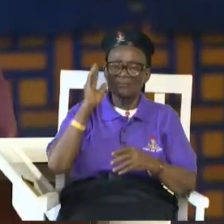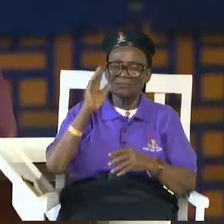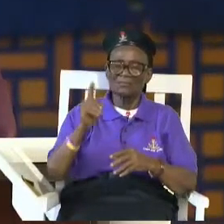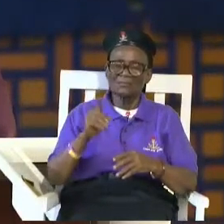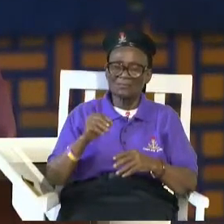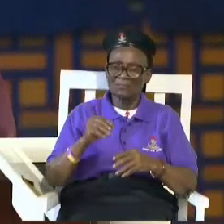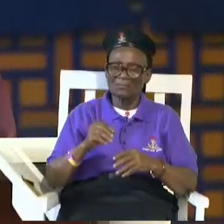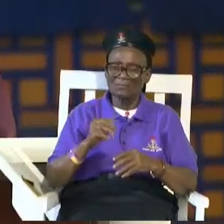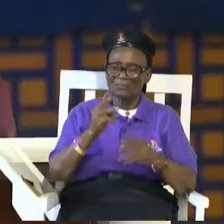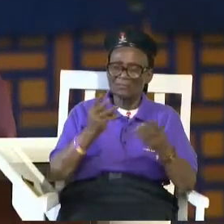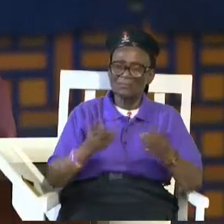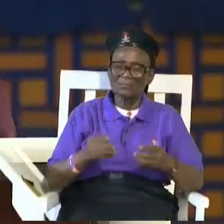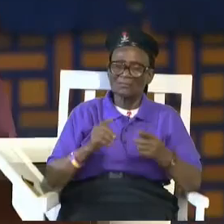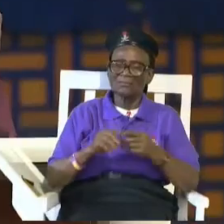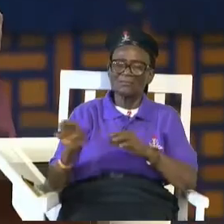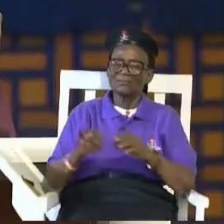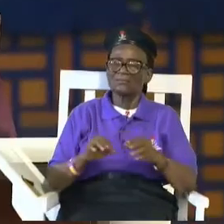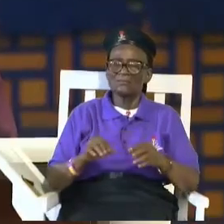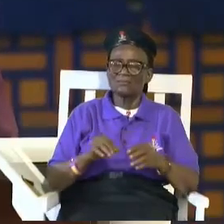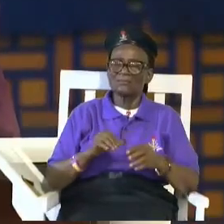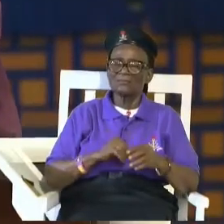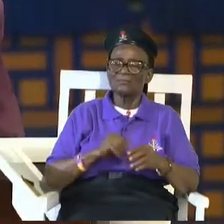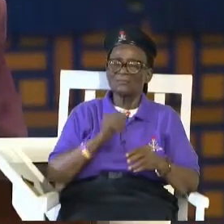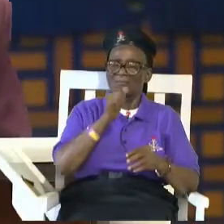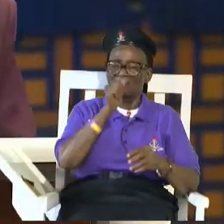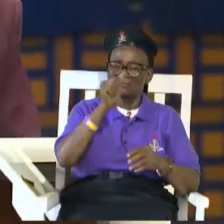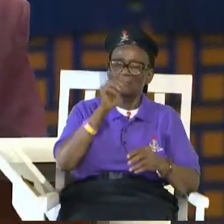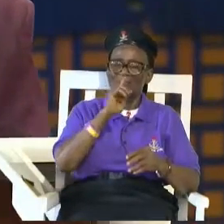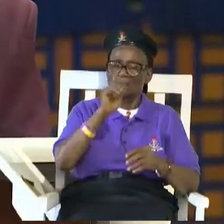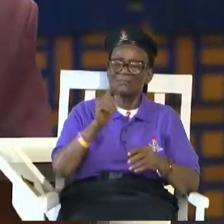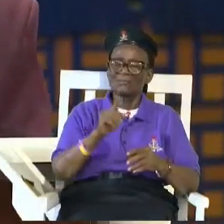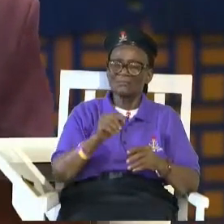by tomorrow morning, everybody will be singing a new song.